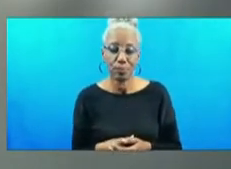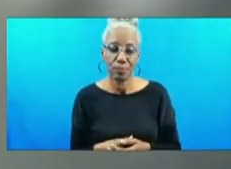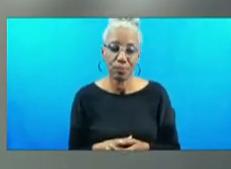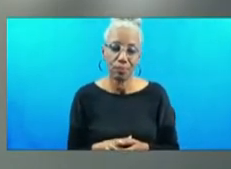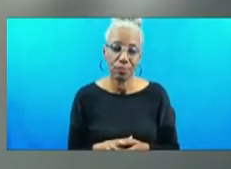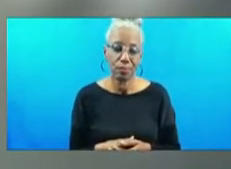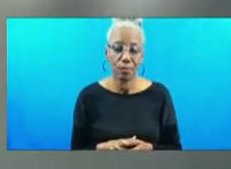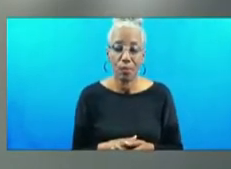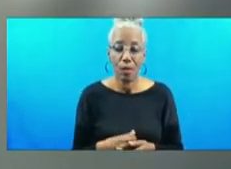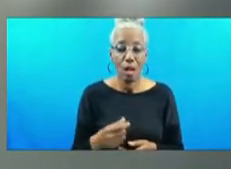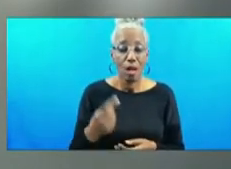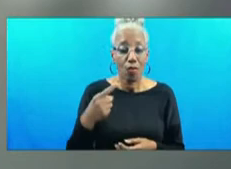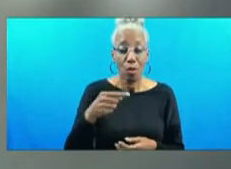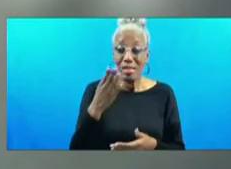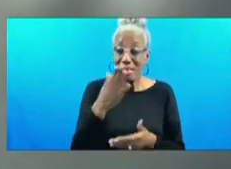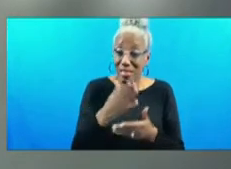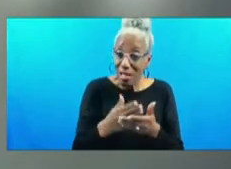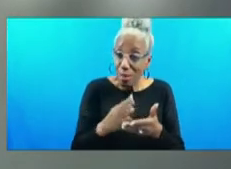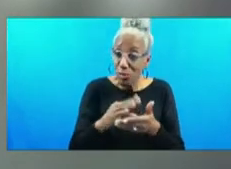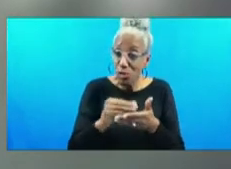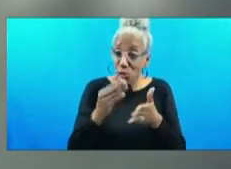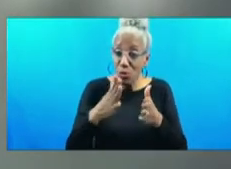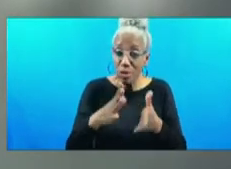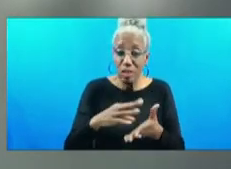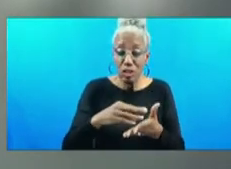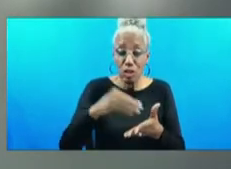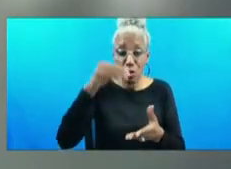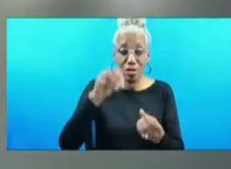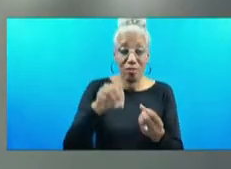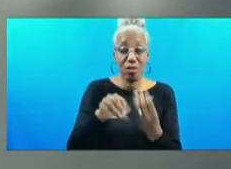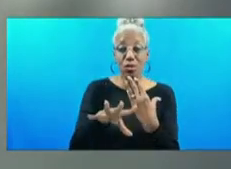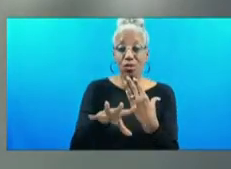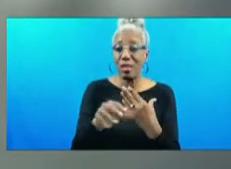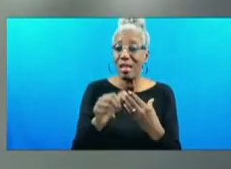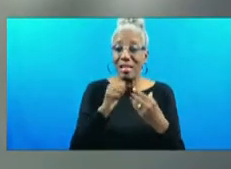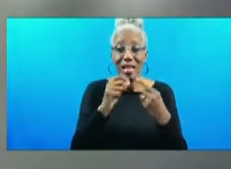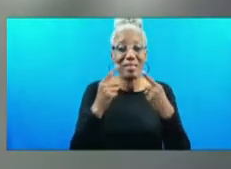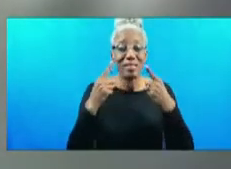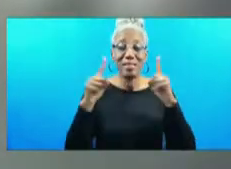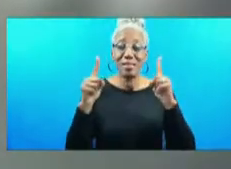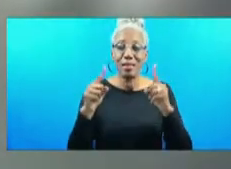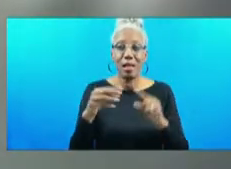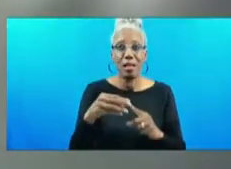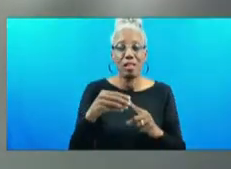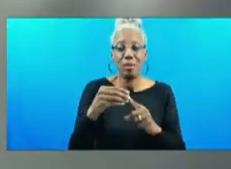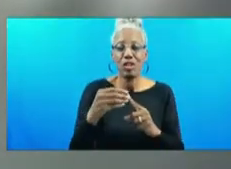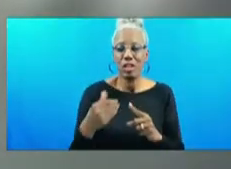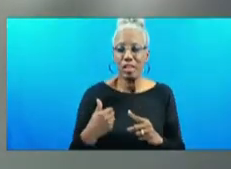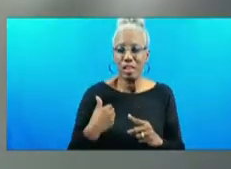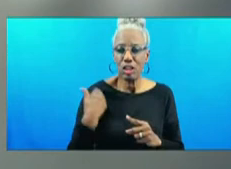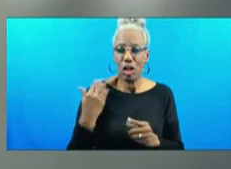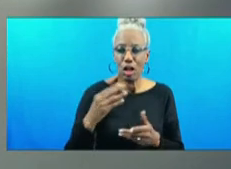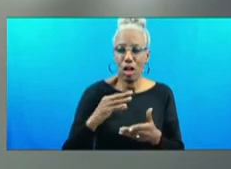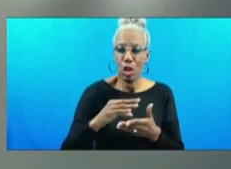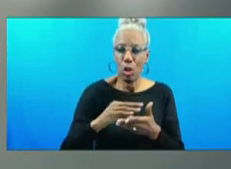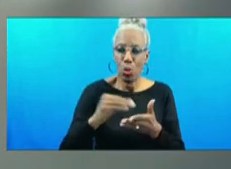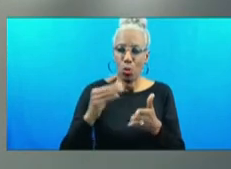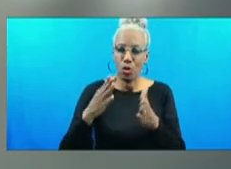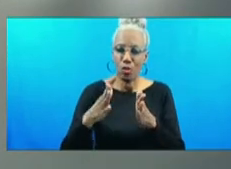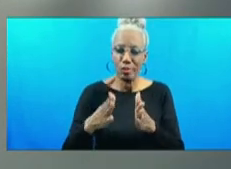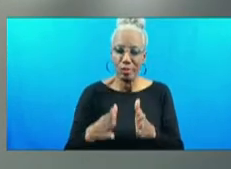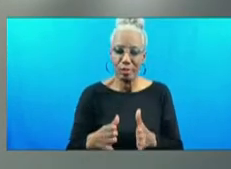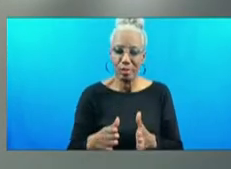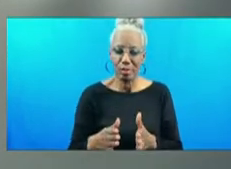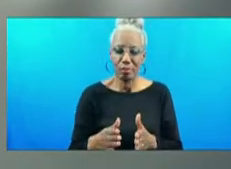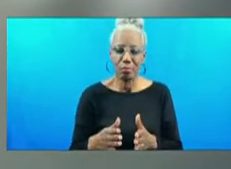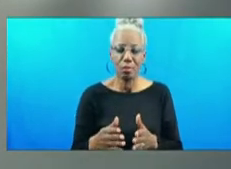for some of the youngest learners. Can you talk about what the system is doing? I know we're